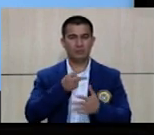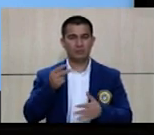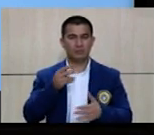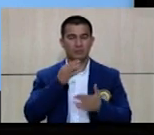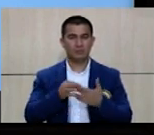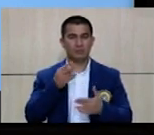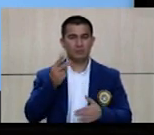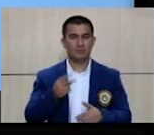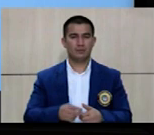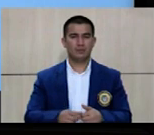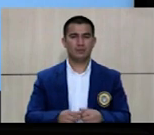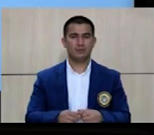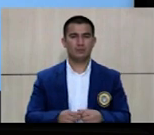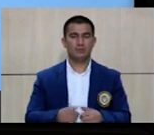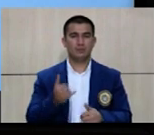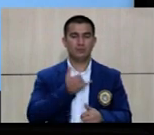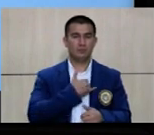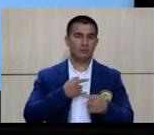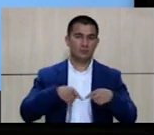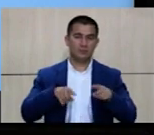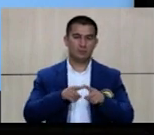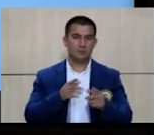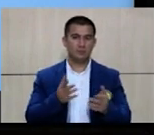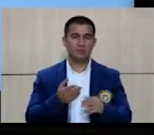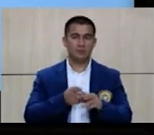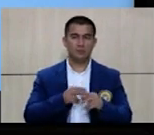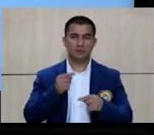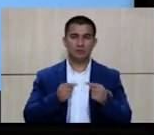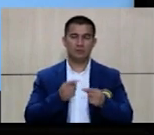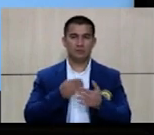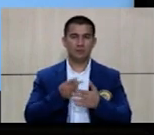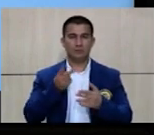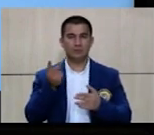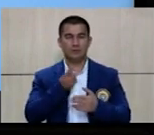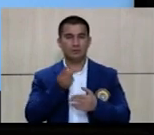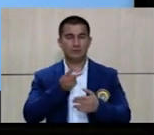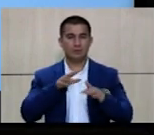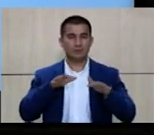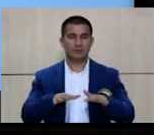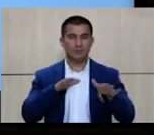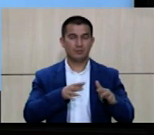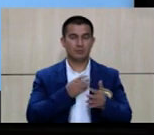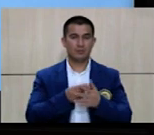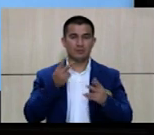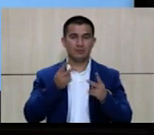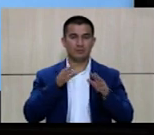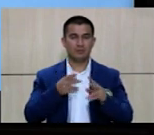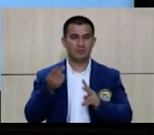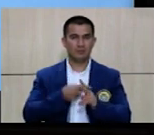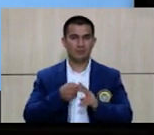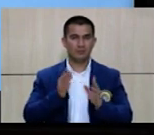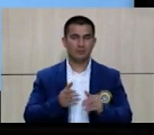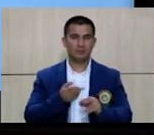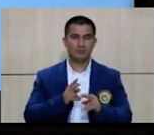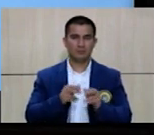2. Bizning holatda tenglamaning ikkala tomonini 2 ga bo'lib yuborish mumkin.